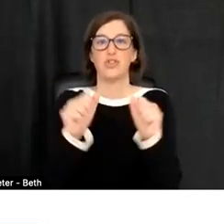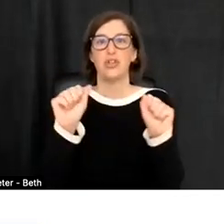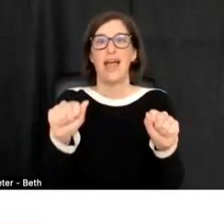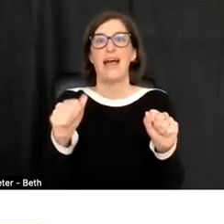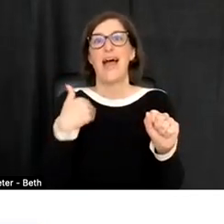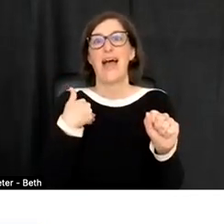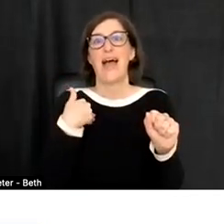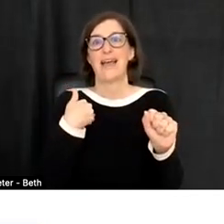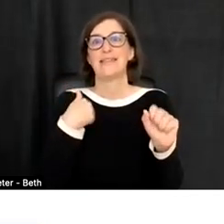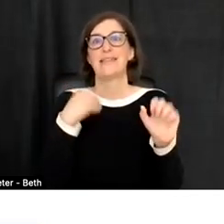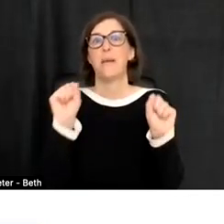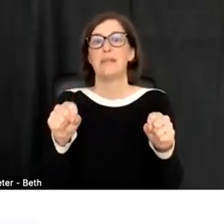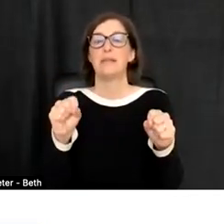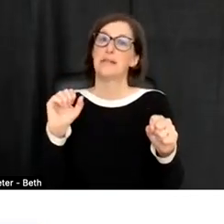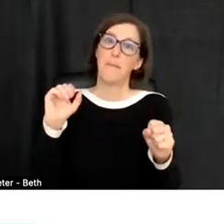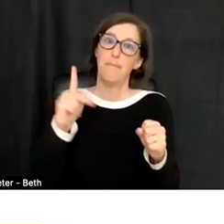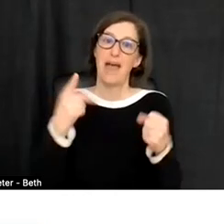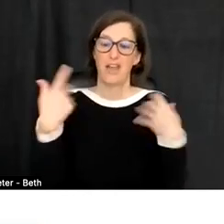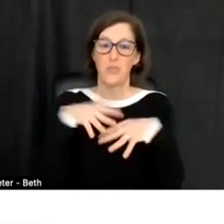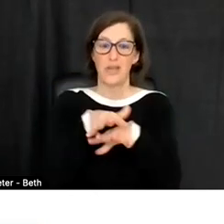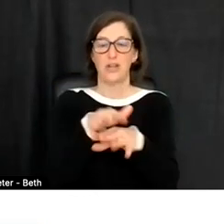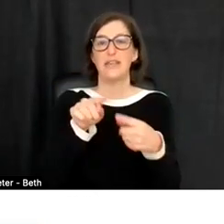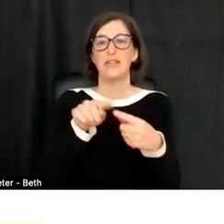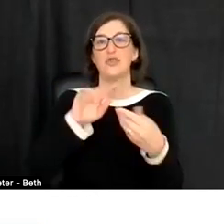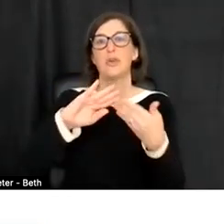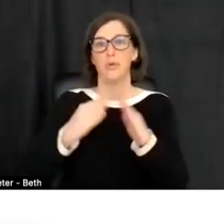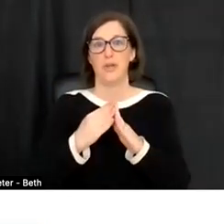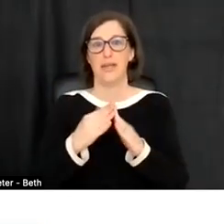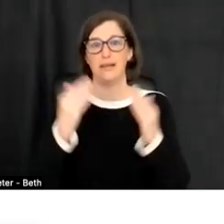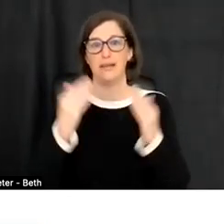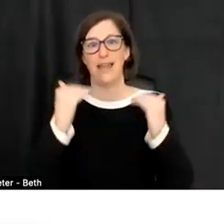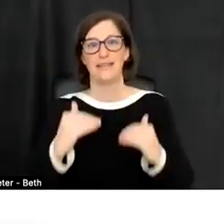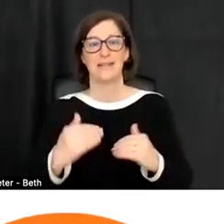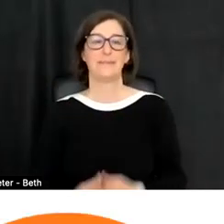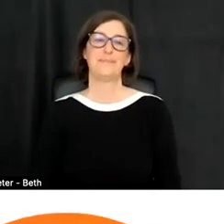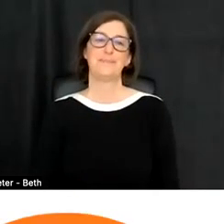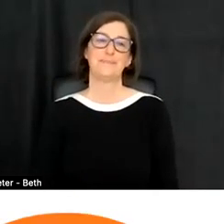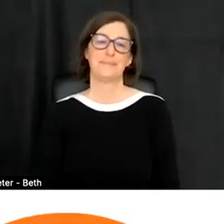bounce back and reintegrate back into the community. Next, please.